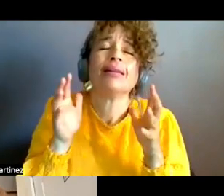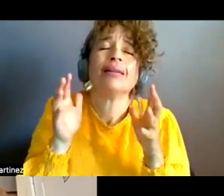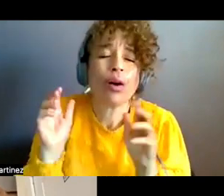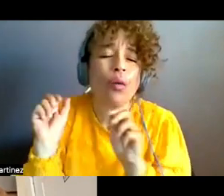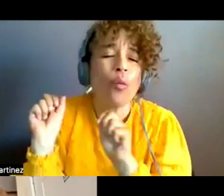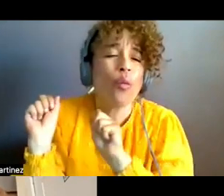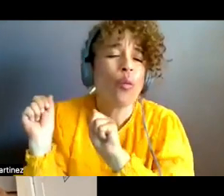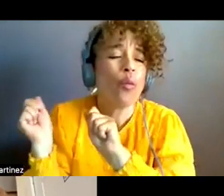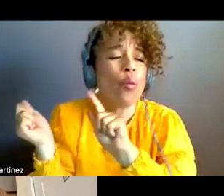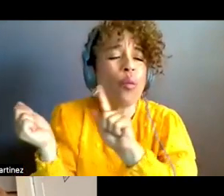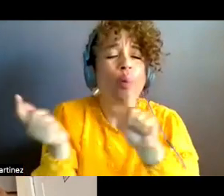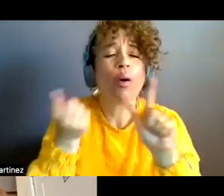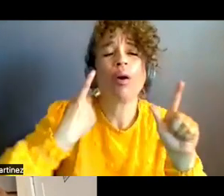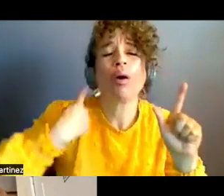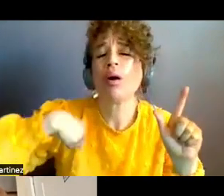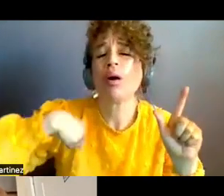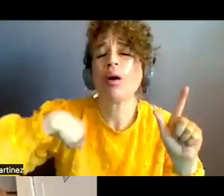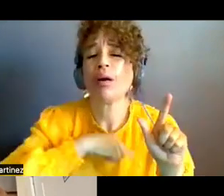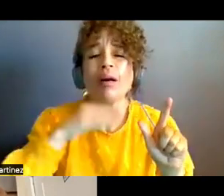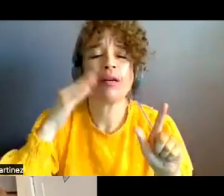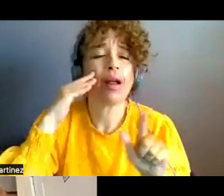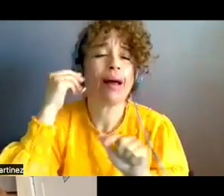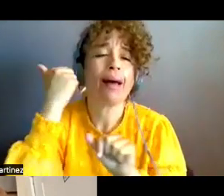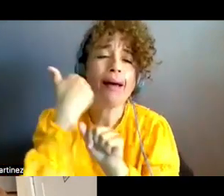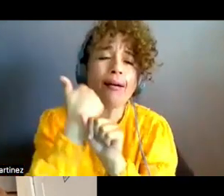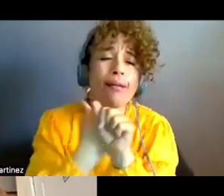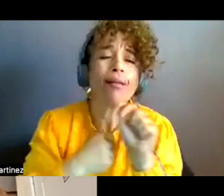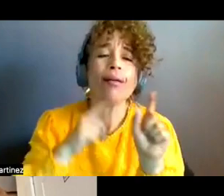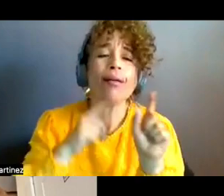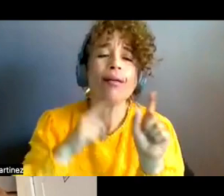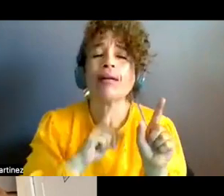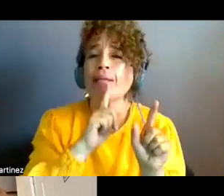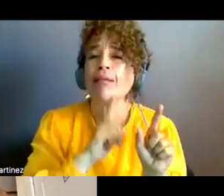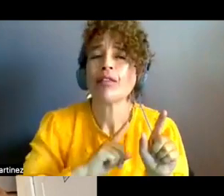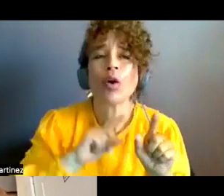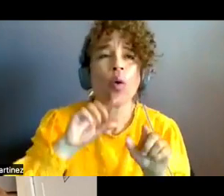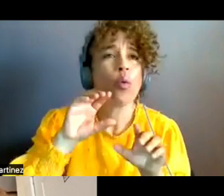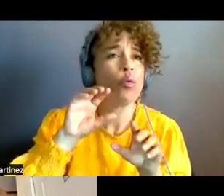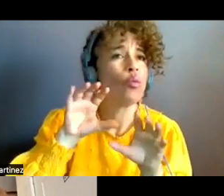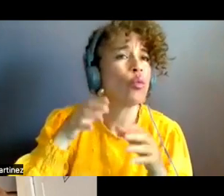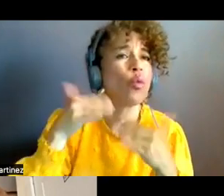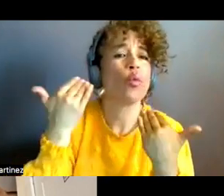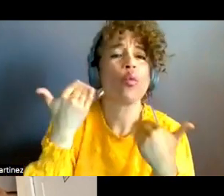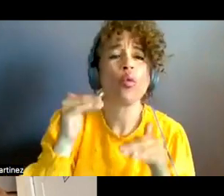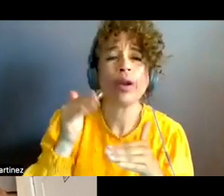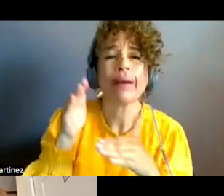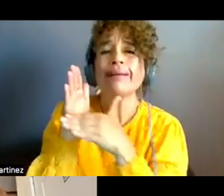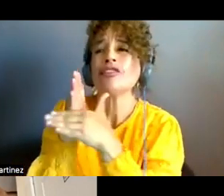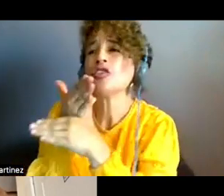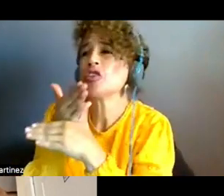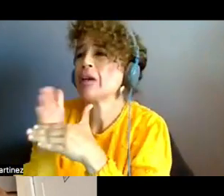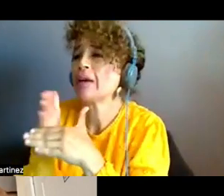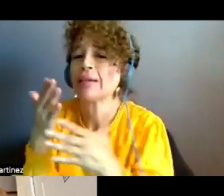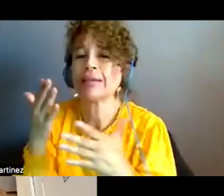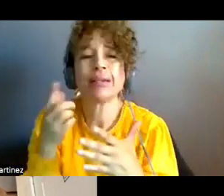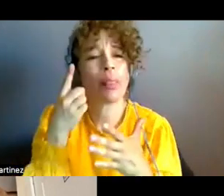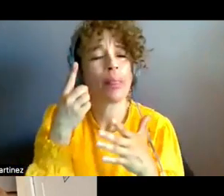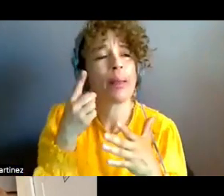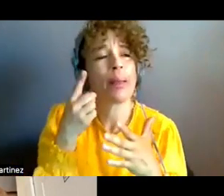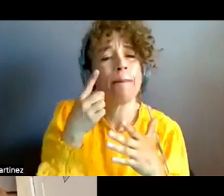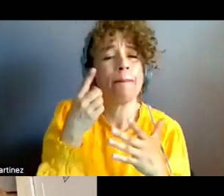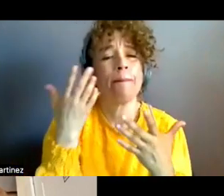arts. You know, I mean, you can say that for every single walk of life, we were limited of sharing. That was a big thing.